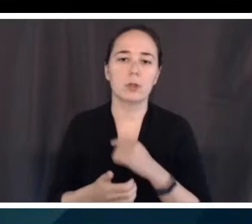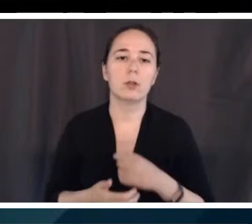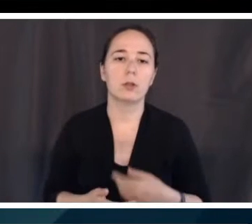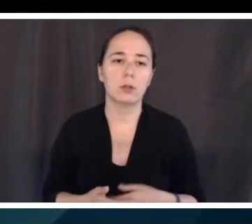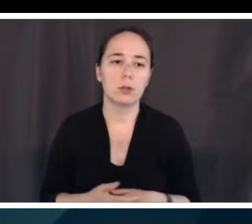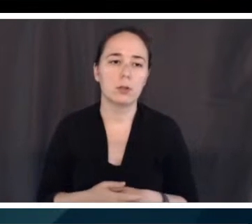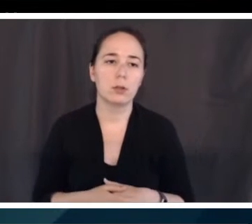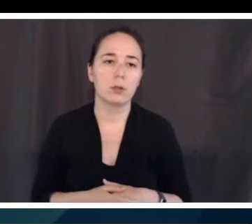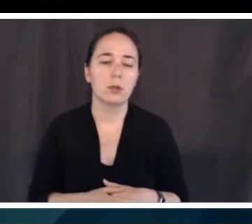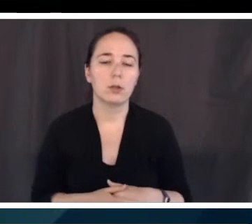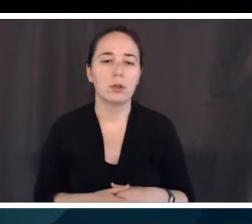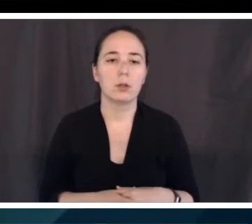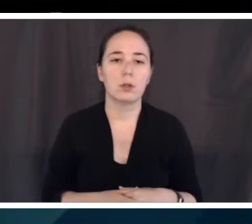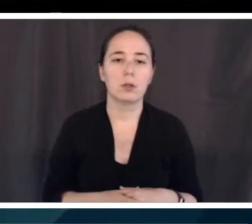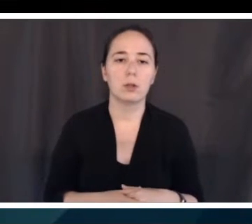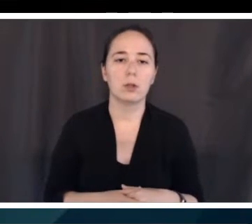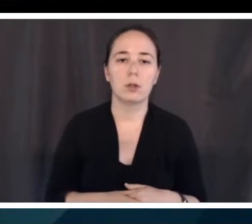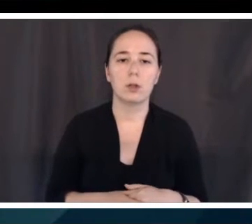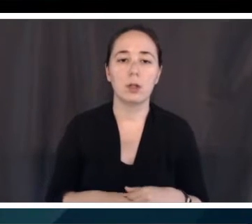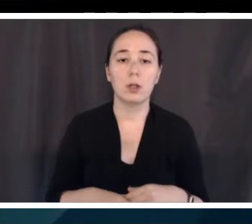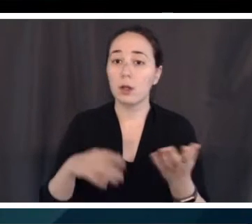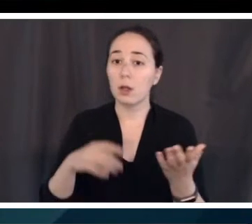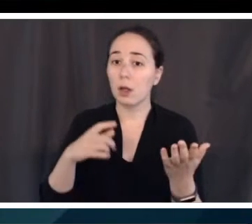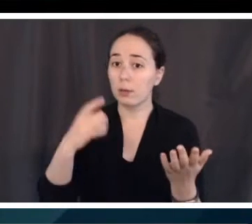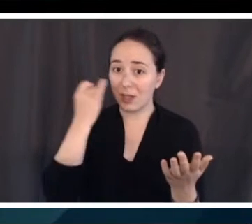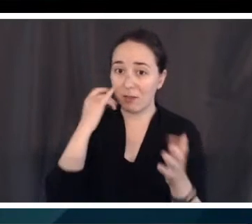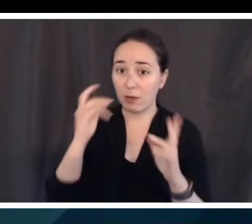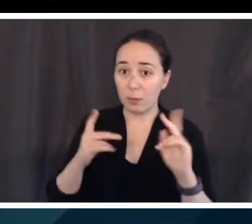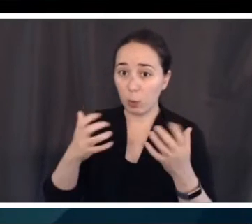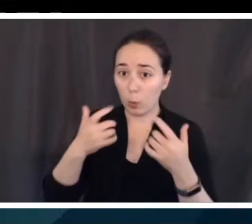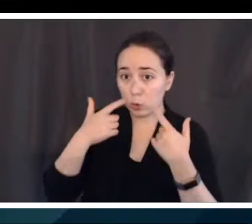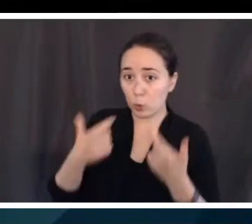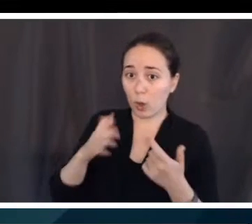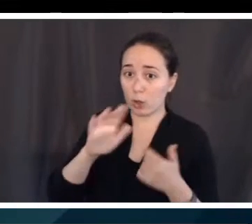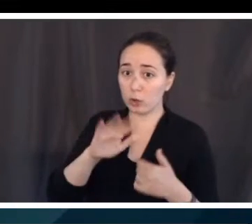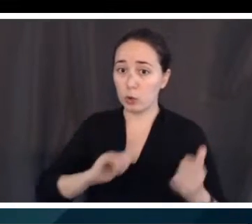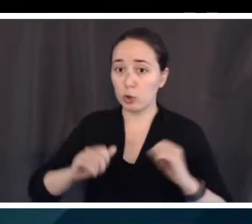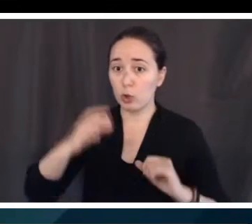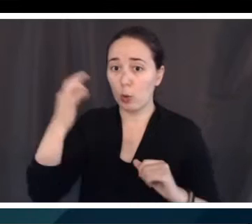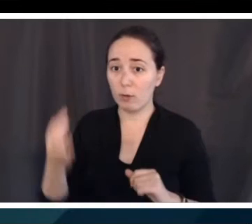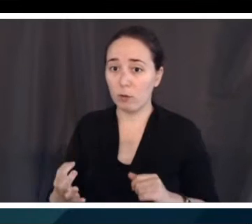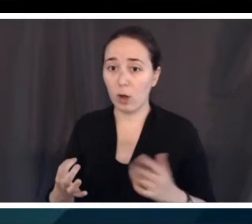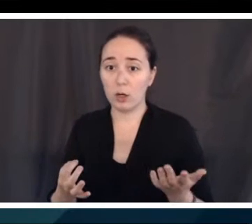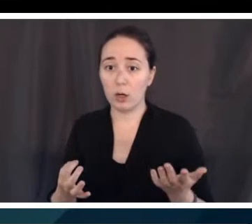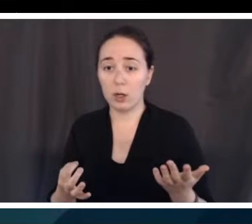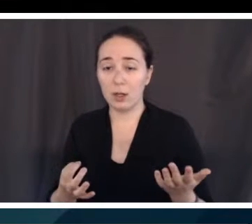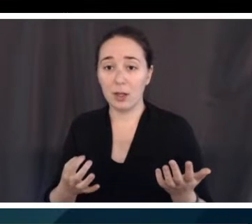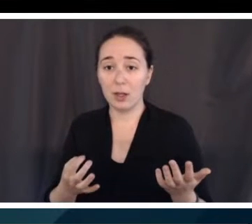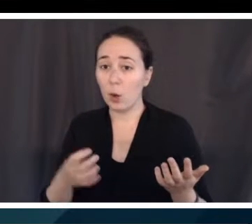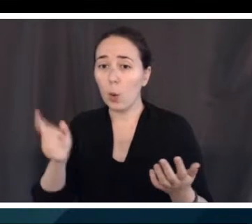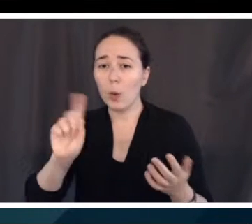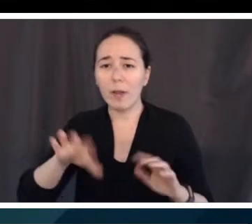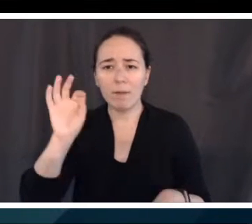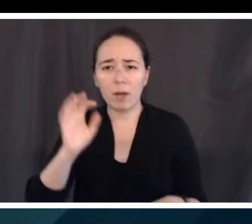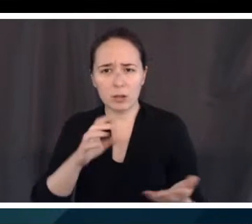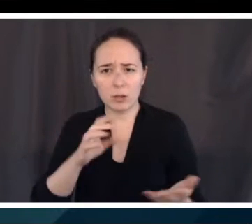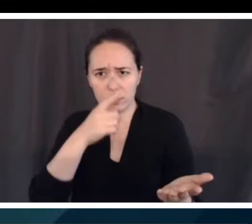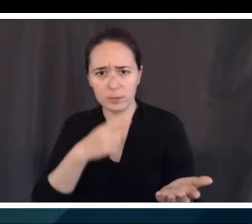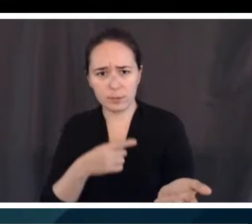as if people want to check out your regular shows that you do, can you tell people where they can find that?